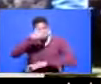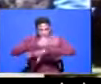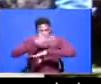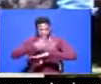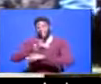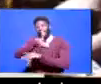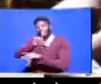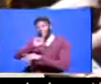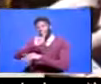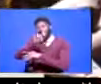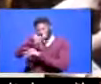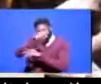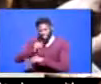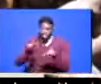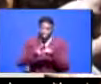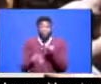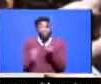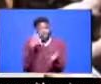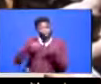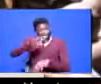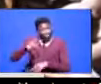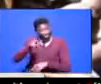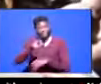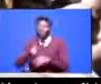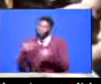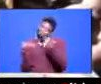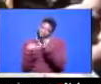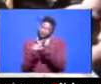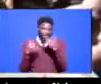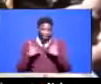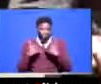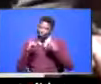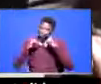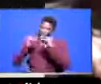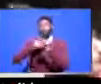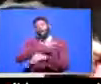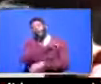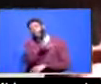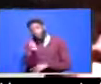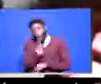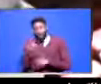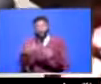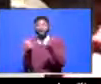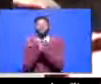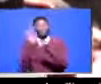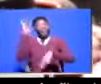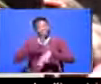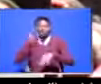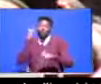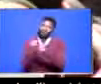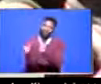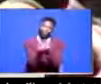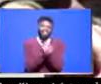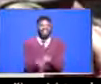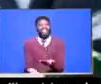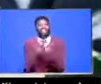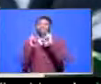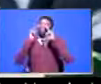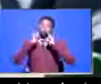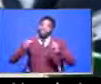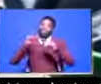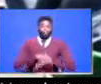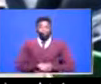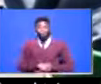Baringo counties. They are now calling for concerted efforts from all the affected communities in an effort to bring sanity. Speaking after